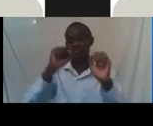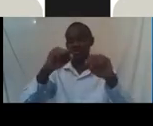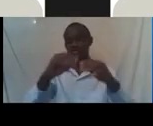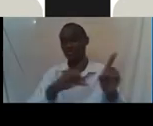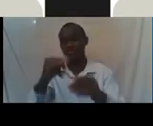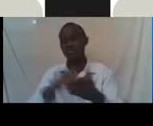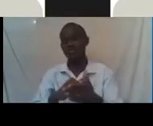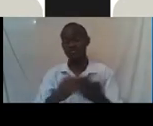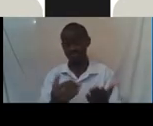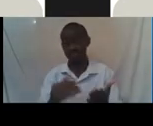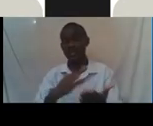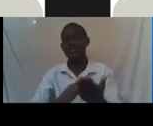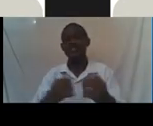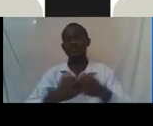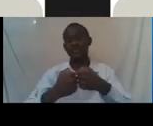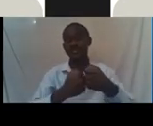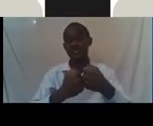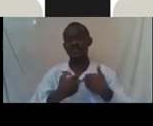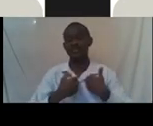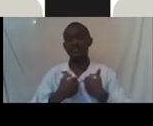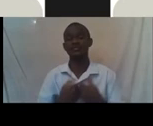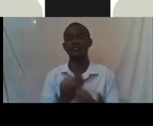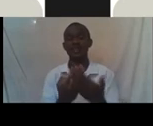some of the challenges we are facing. Thank you.